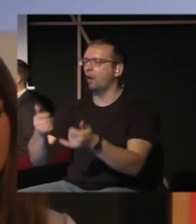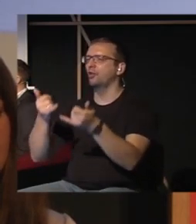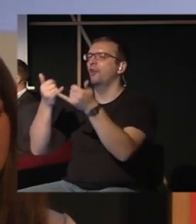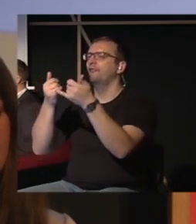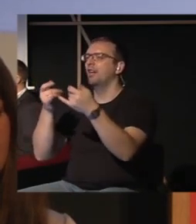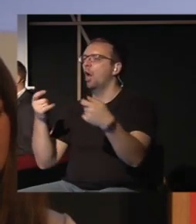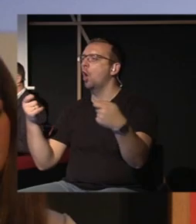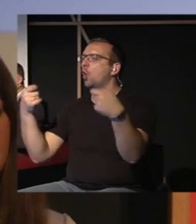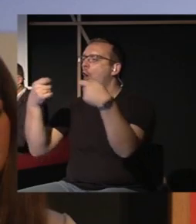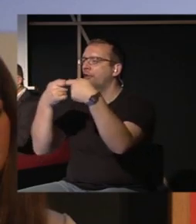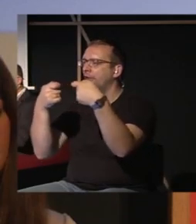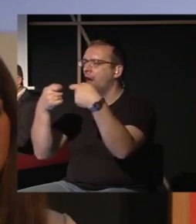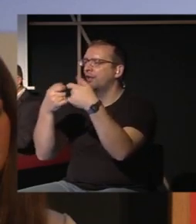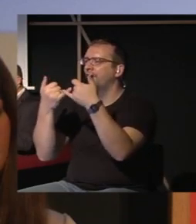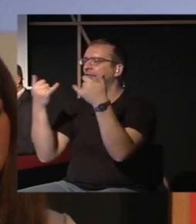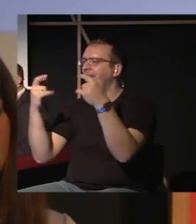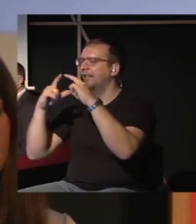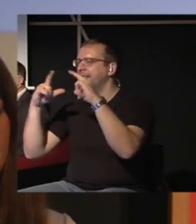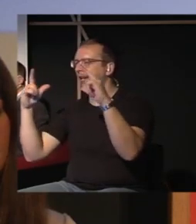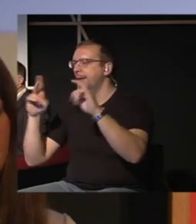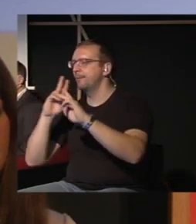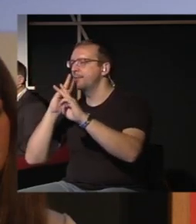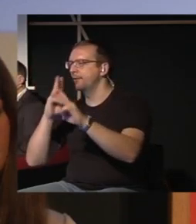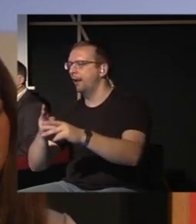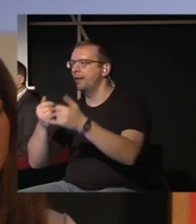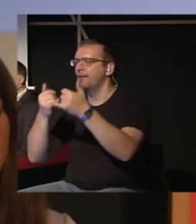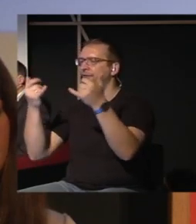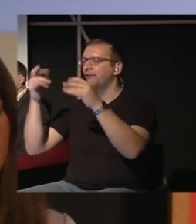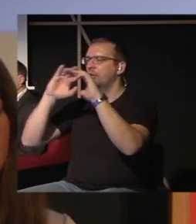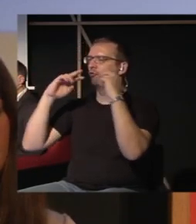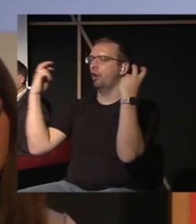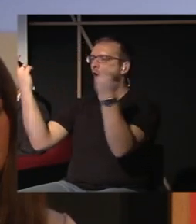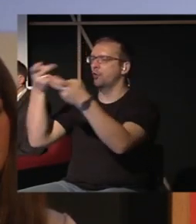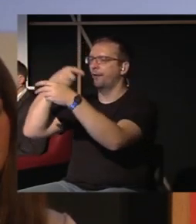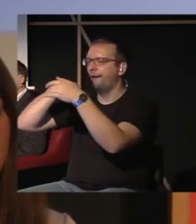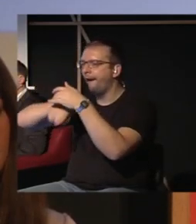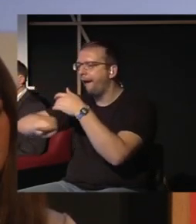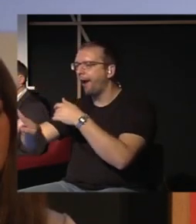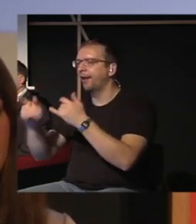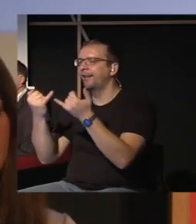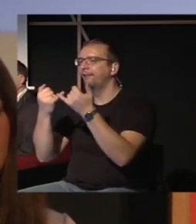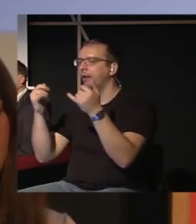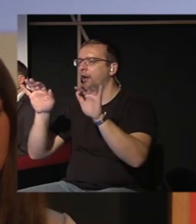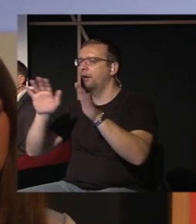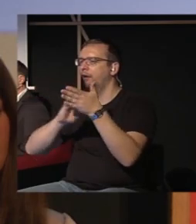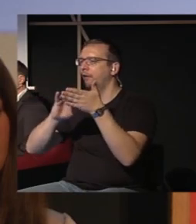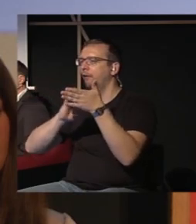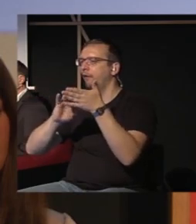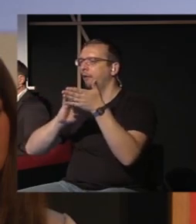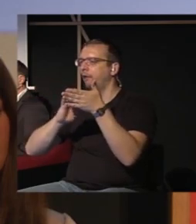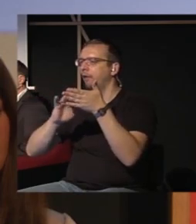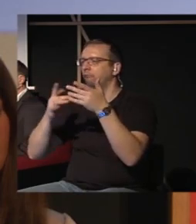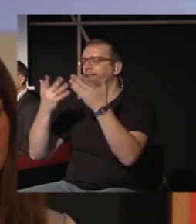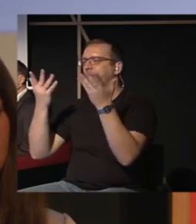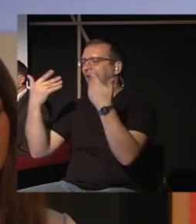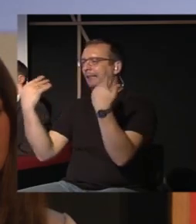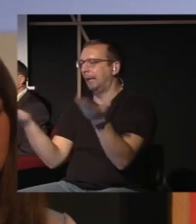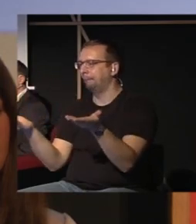with blind fans, but it's for all other fans. So we use, I usually